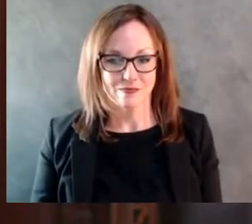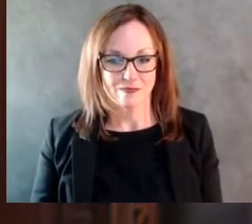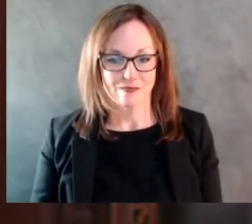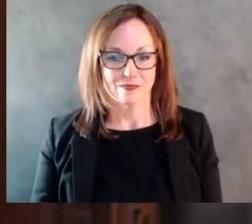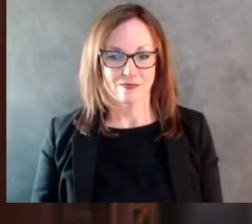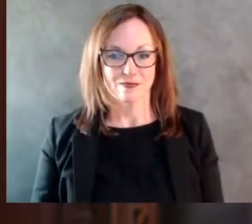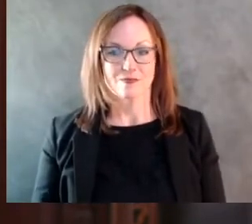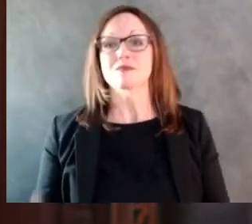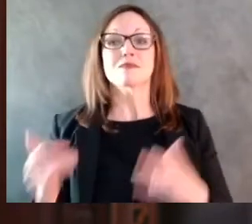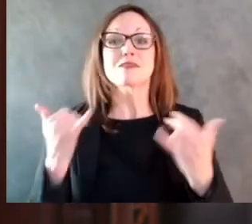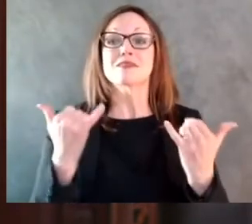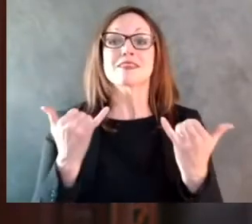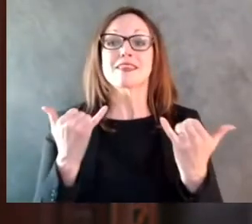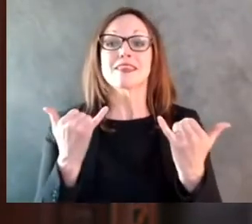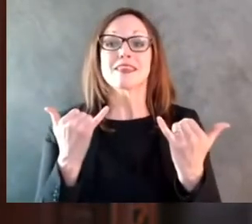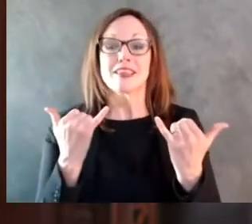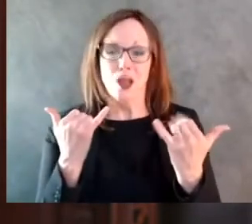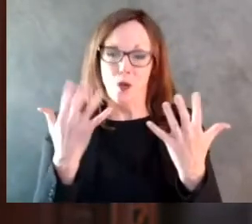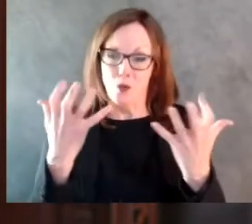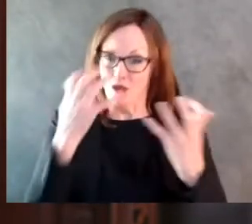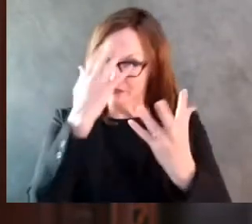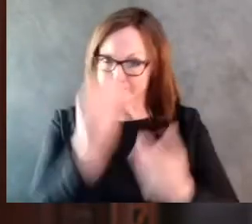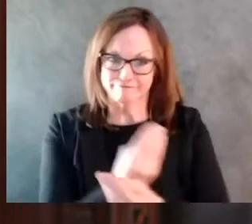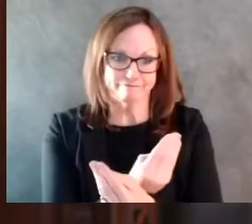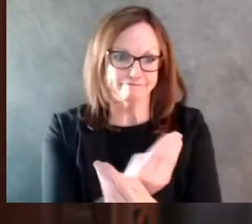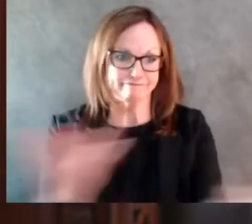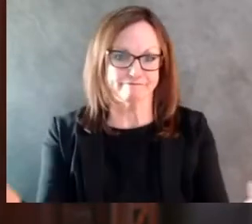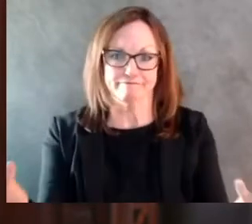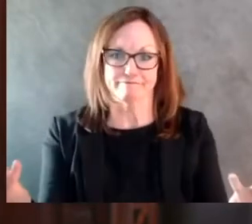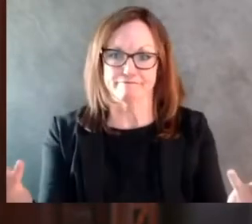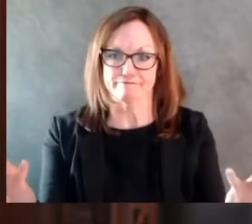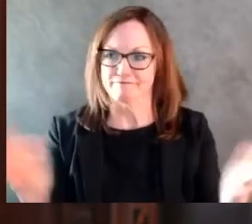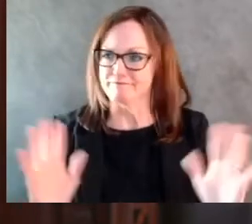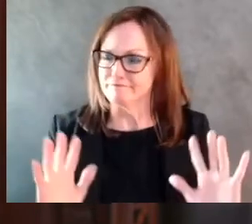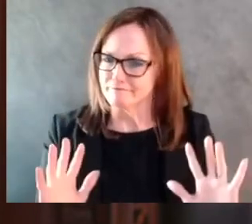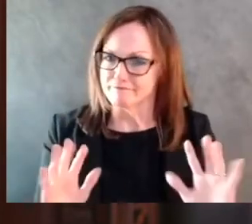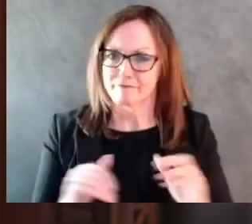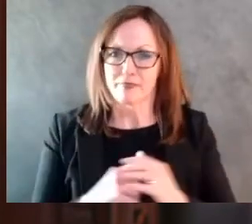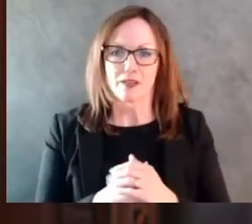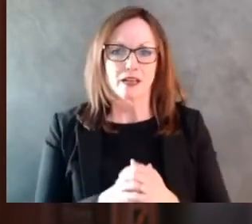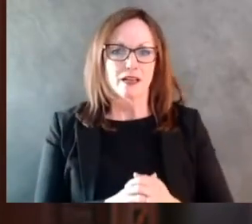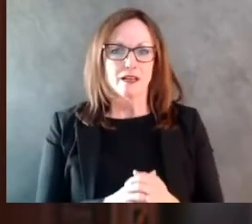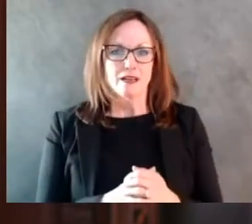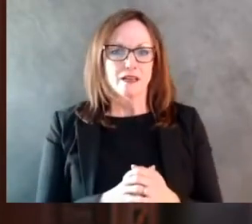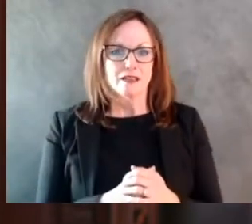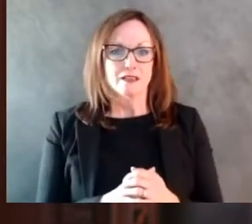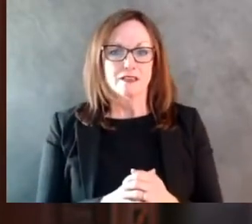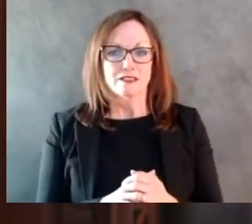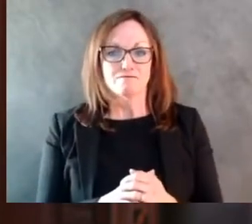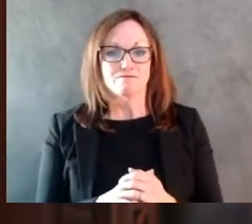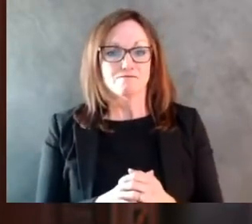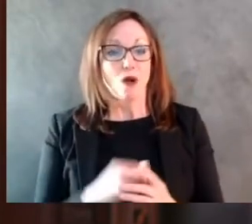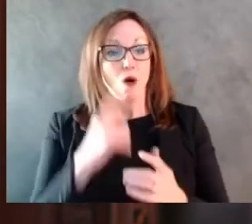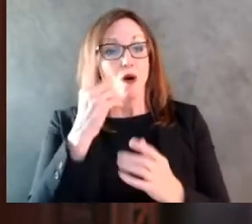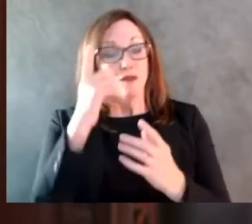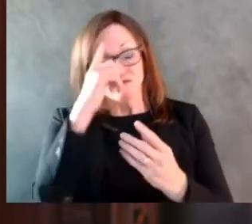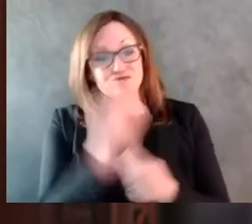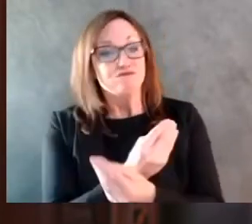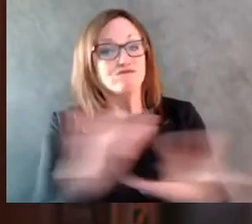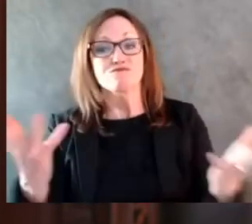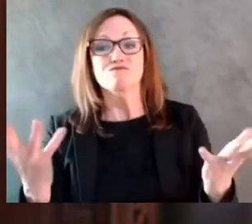in just over 6 months, Wisconsin's COVID-19 death toll has surpassed 1,000